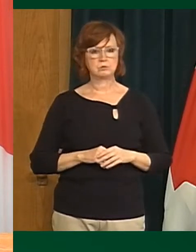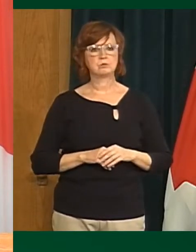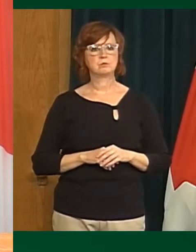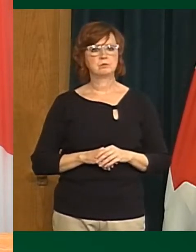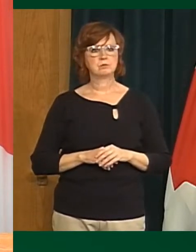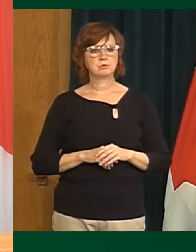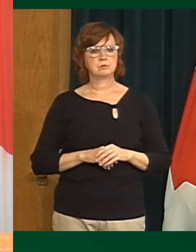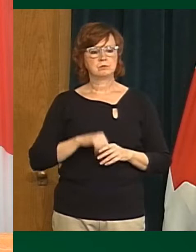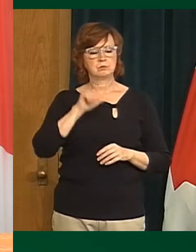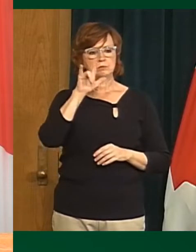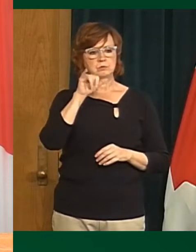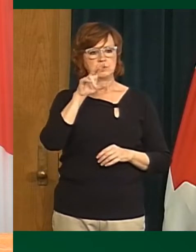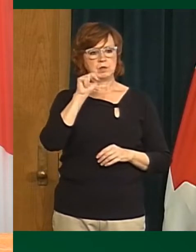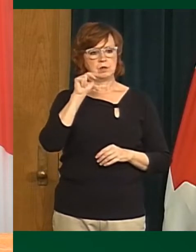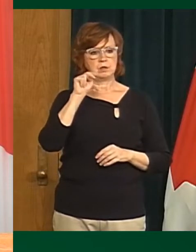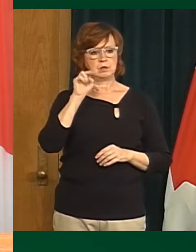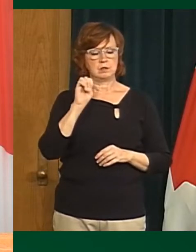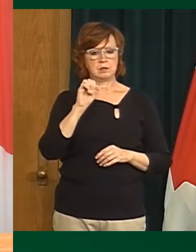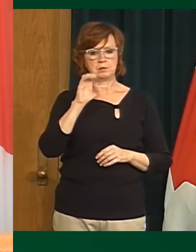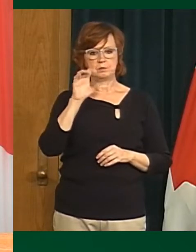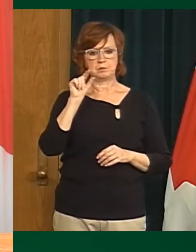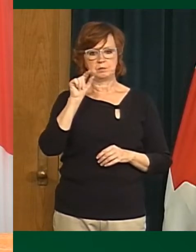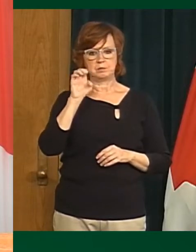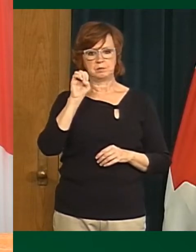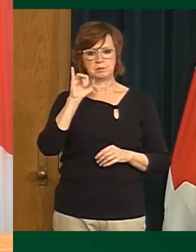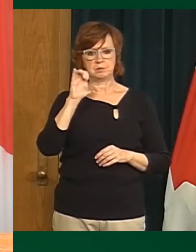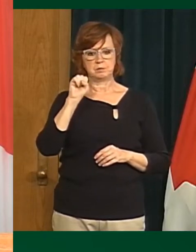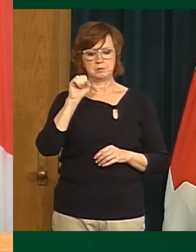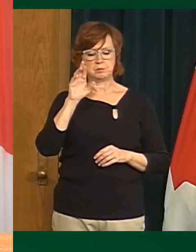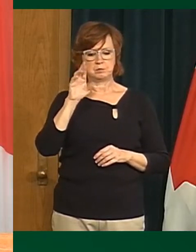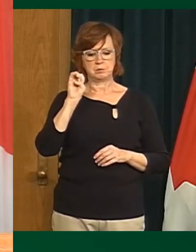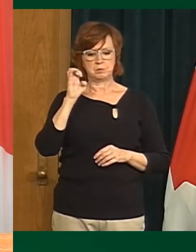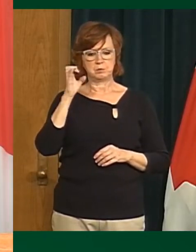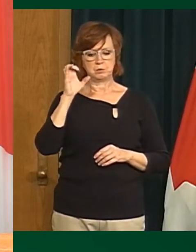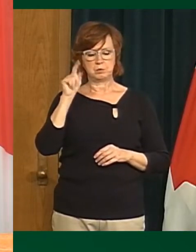We have Lynn Giesbrecht from the Leader Post.